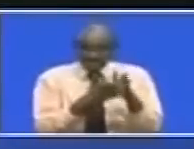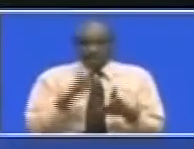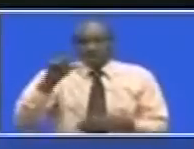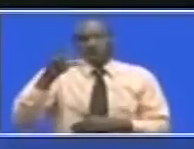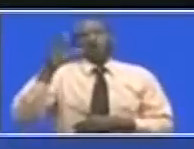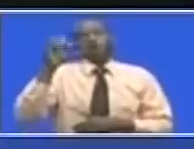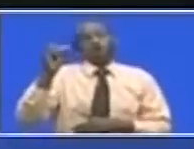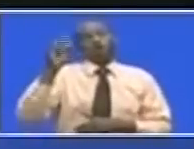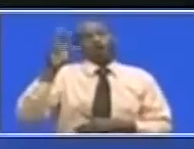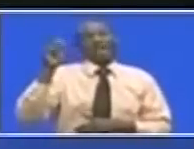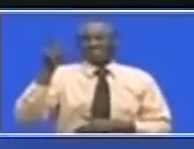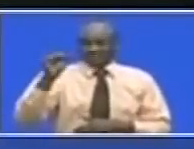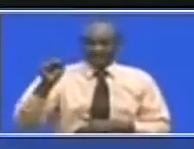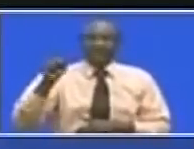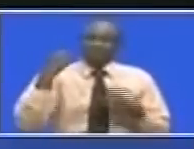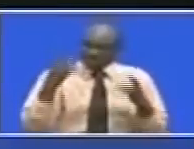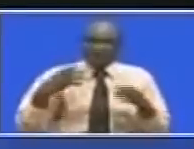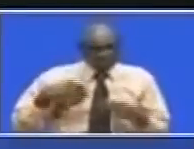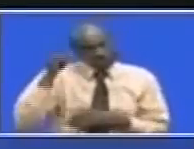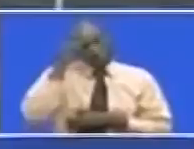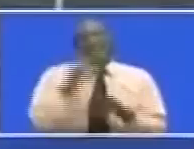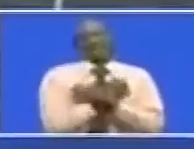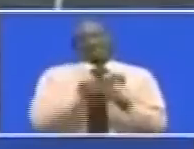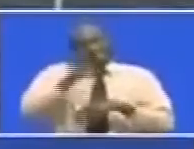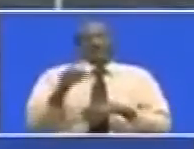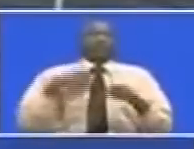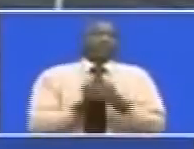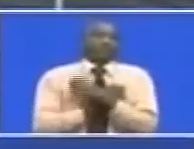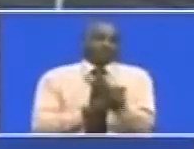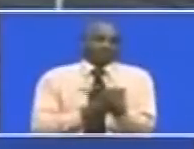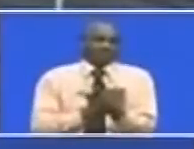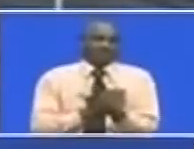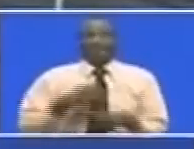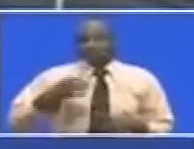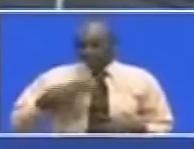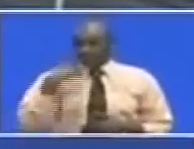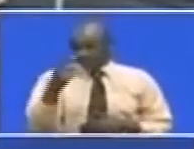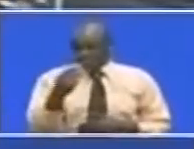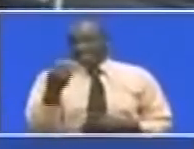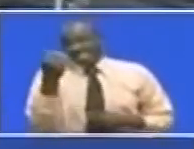Lowassa, watu mijini wanapenda zaidi. Experts say it is a battle of the